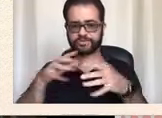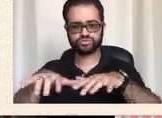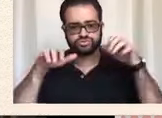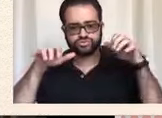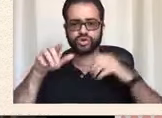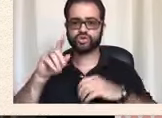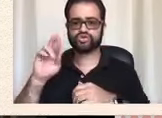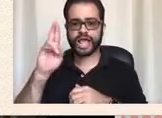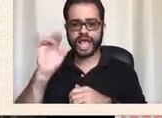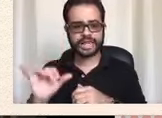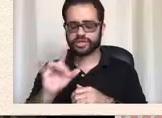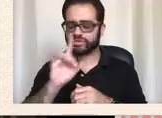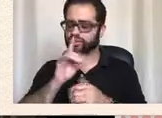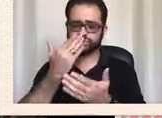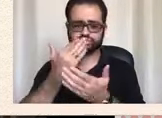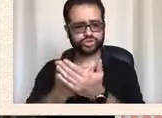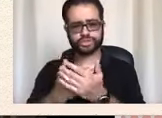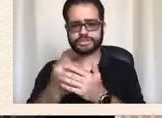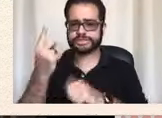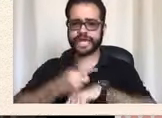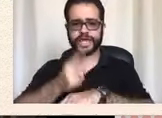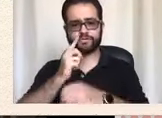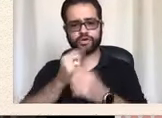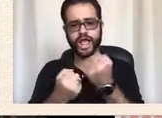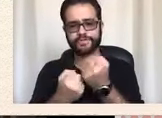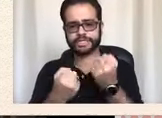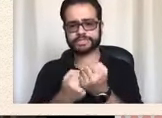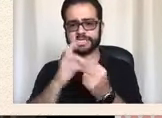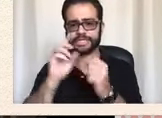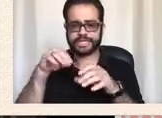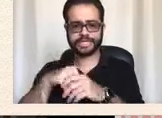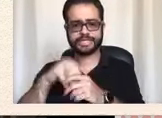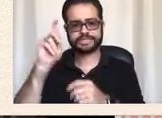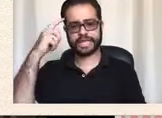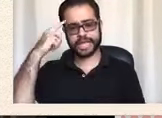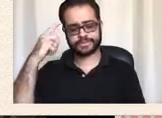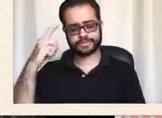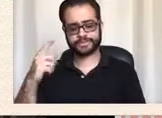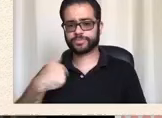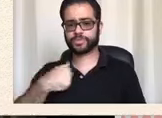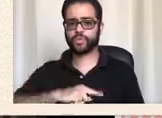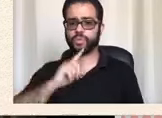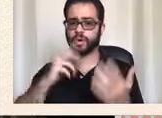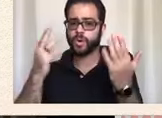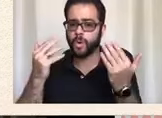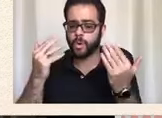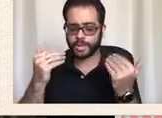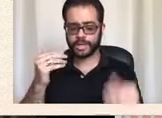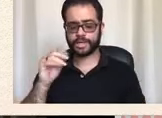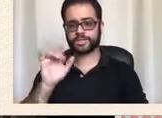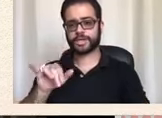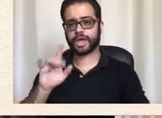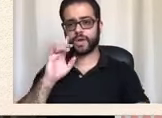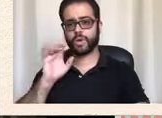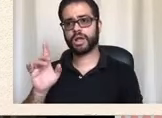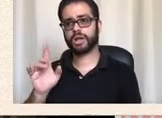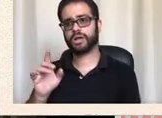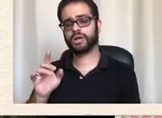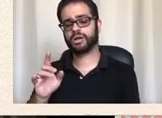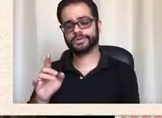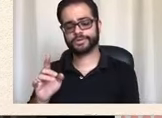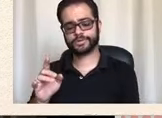an incredible day of advocacy in Tallahassee, and we're hoping that we're going to be kind of